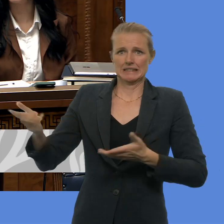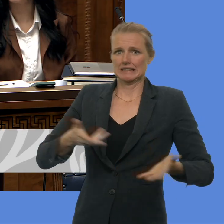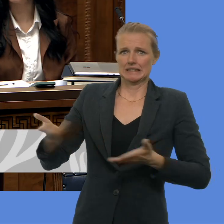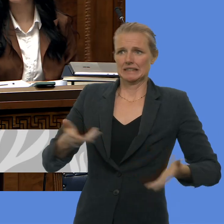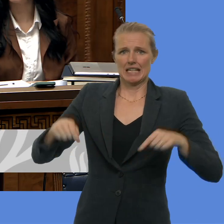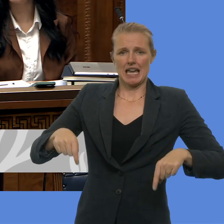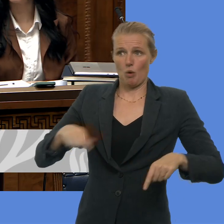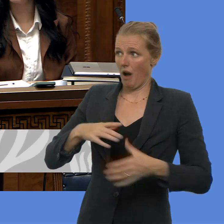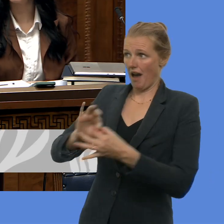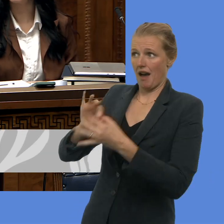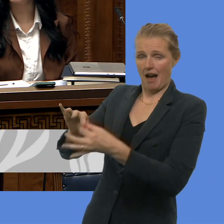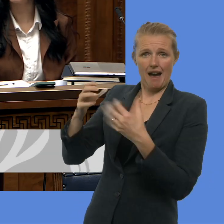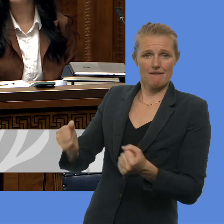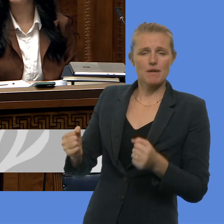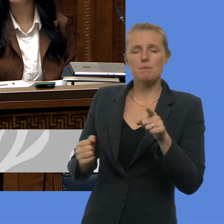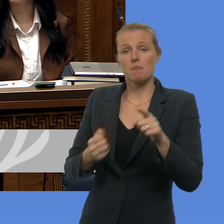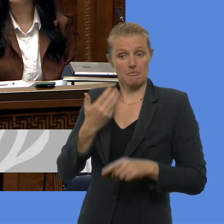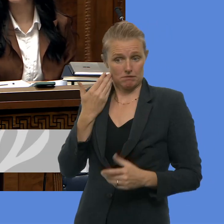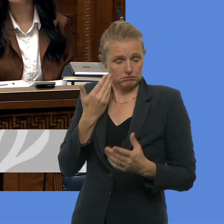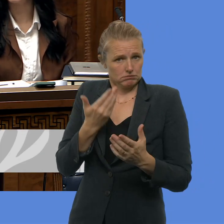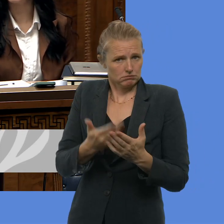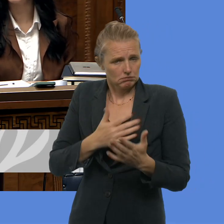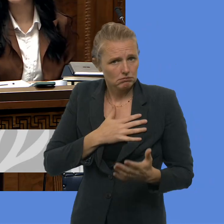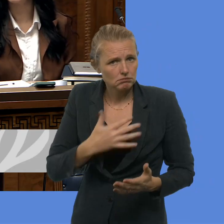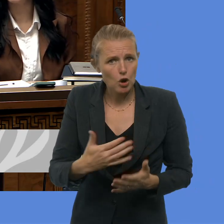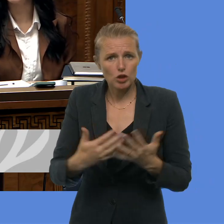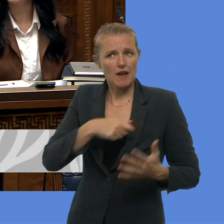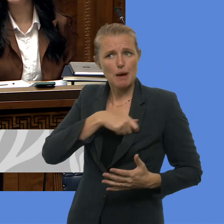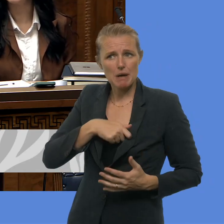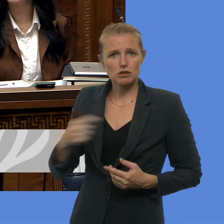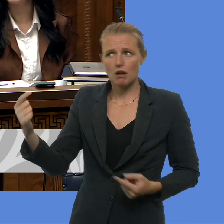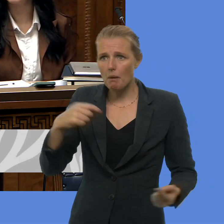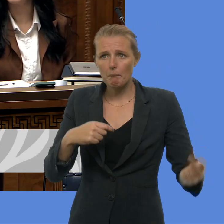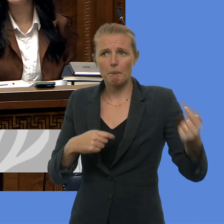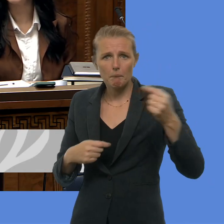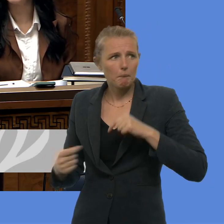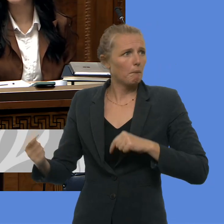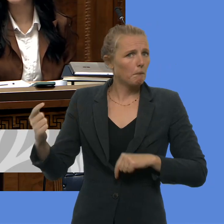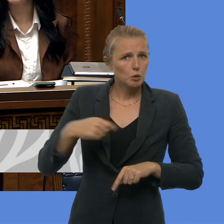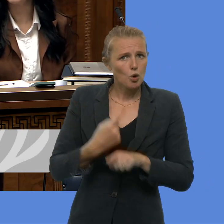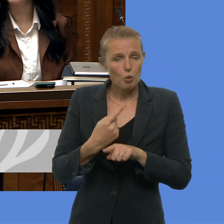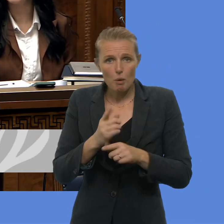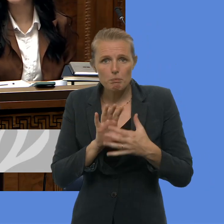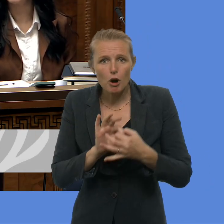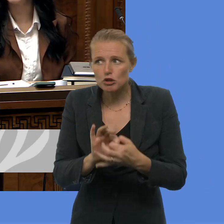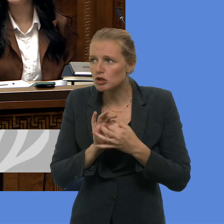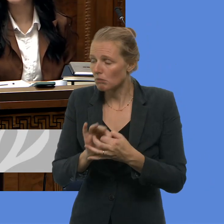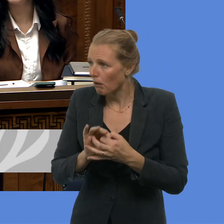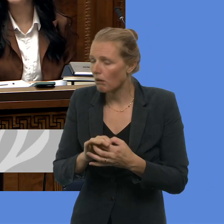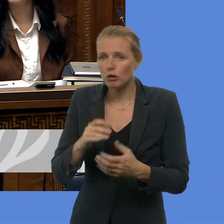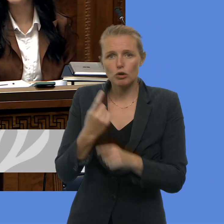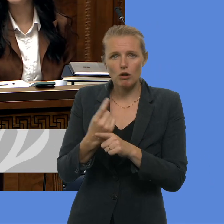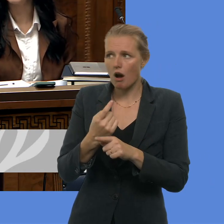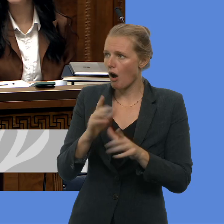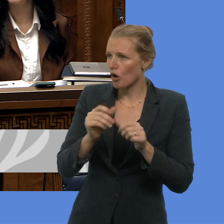month we have met a considerable number of ambassadors that are choosing to visit here to talk about areas of partnership, areas where we can engage, areas where we can